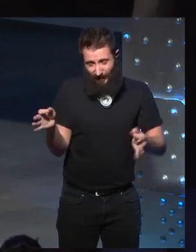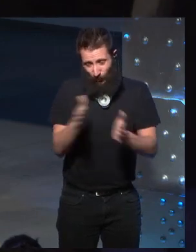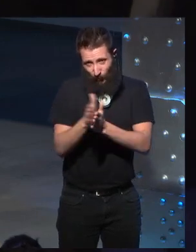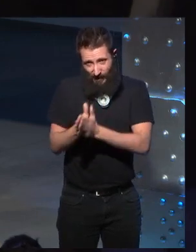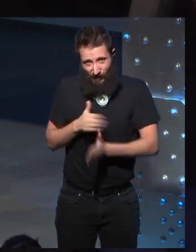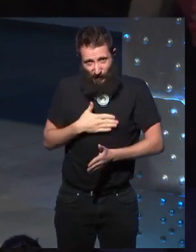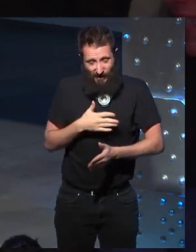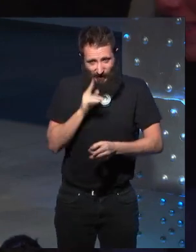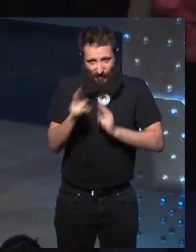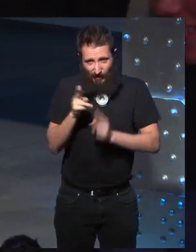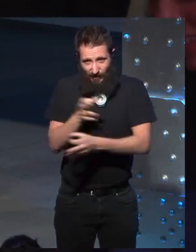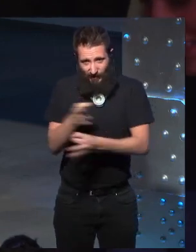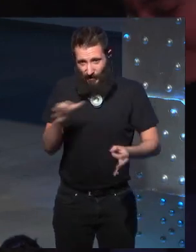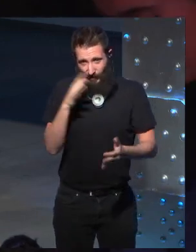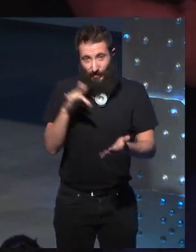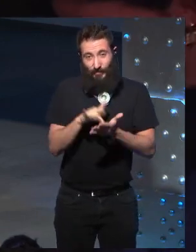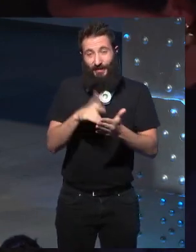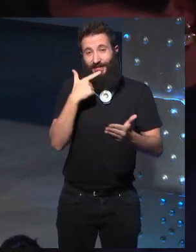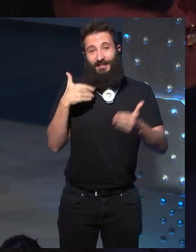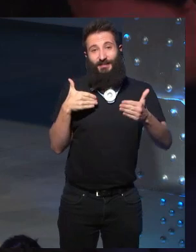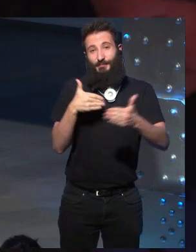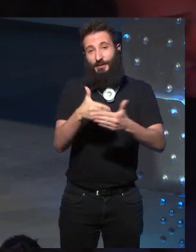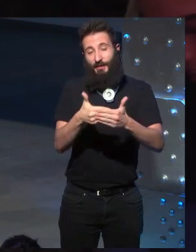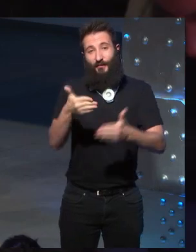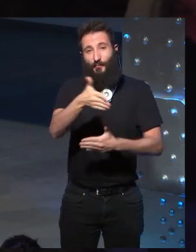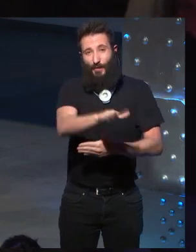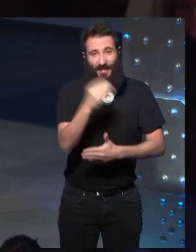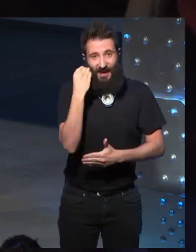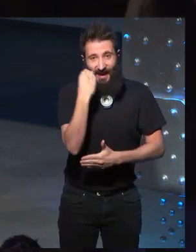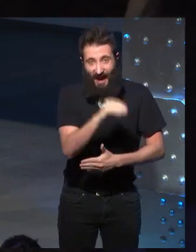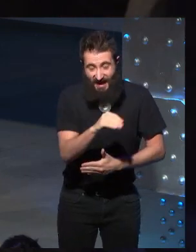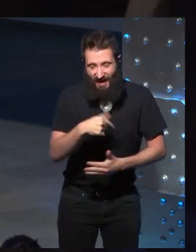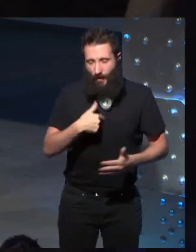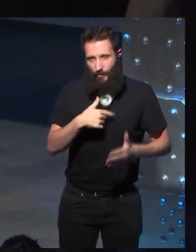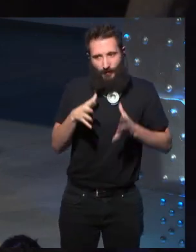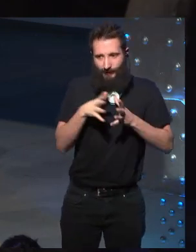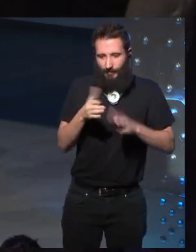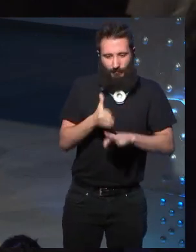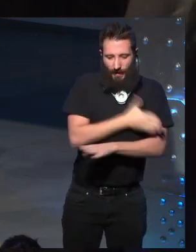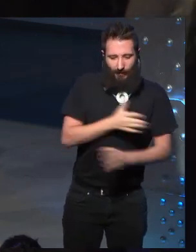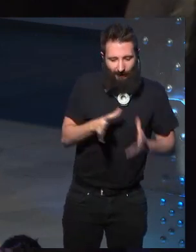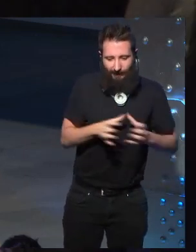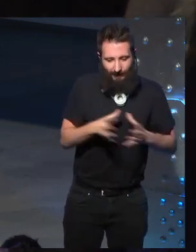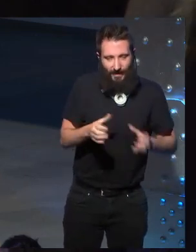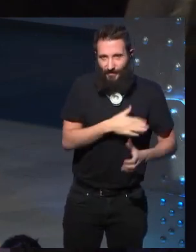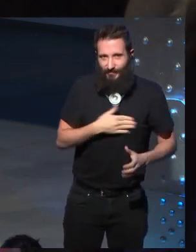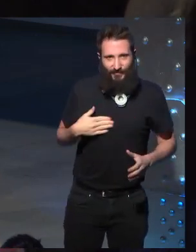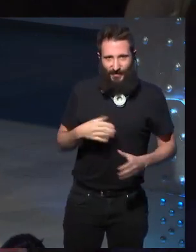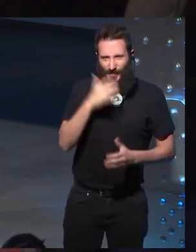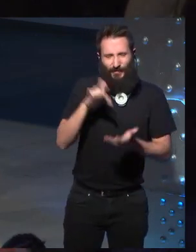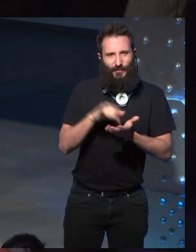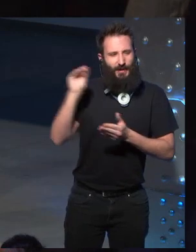to everyone here, now that we're getting closer to this very cold, icy death, I have to ask a